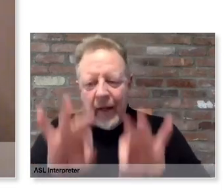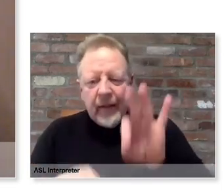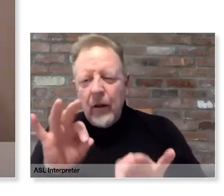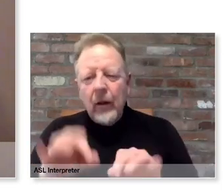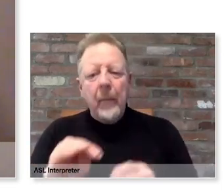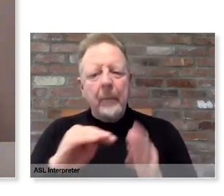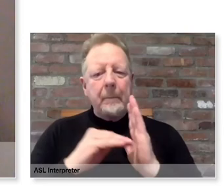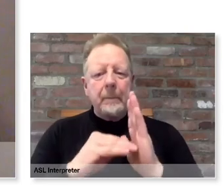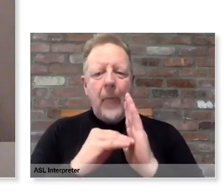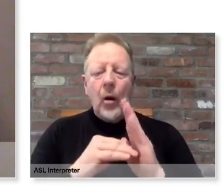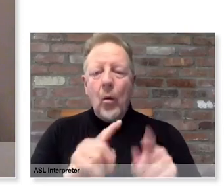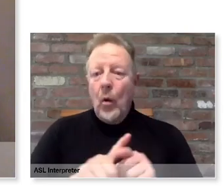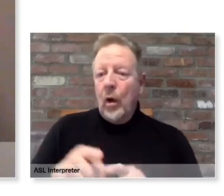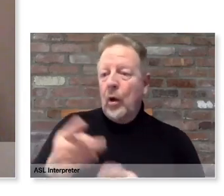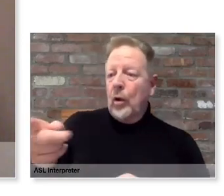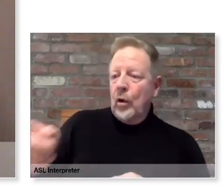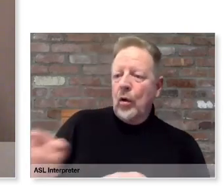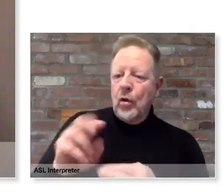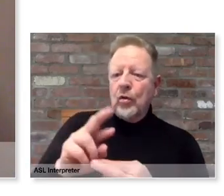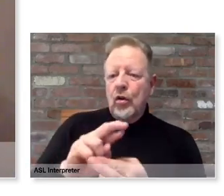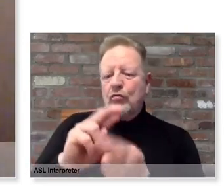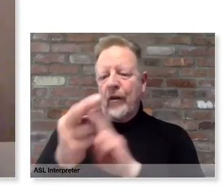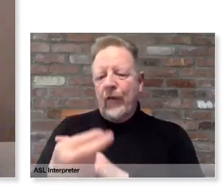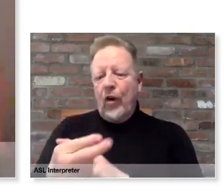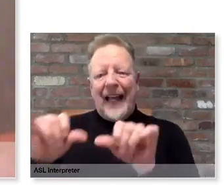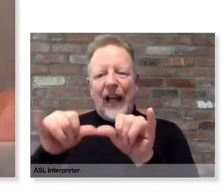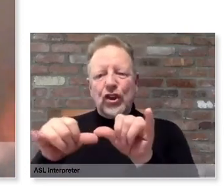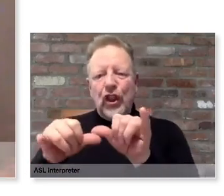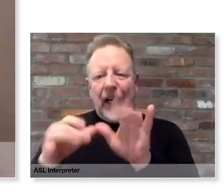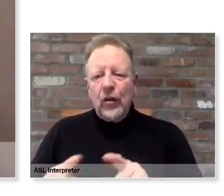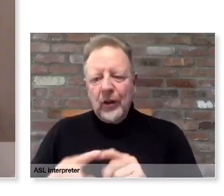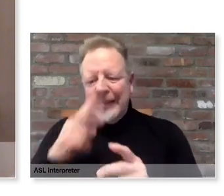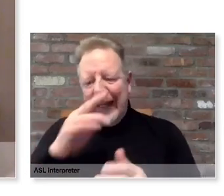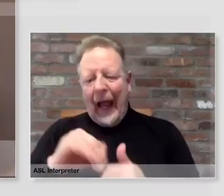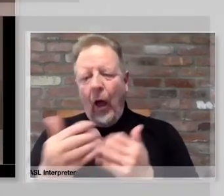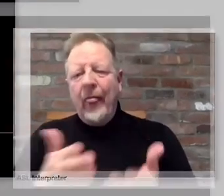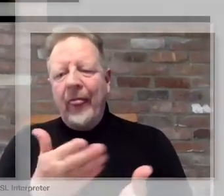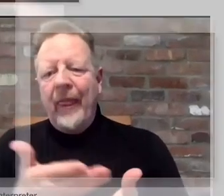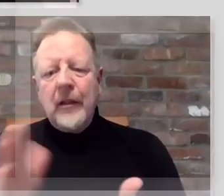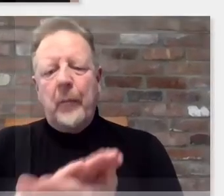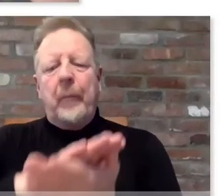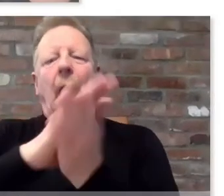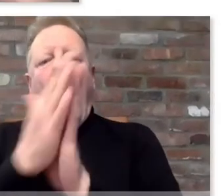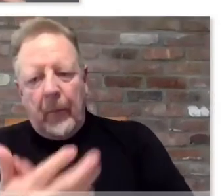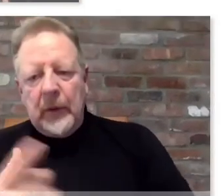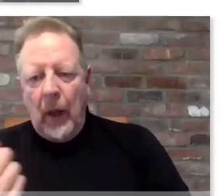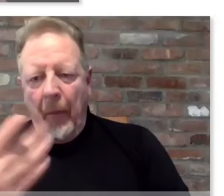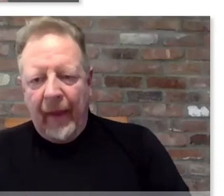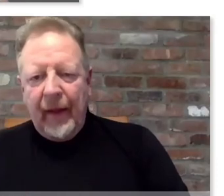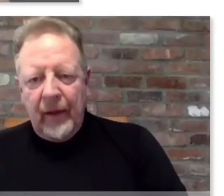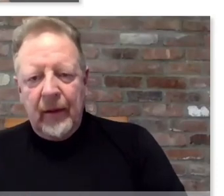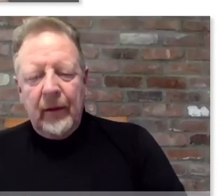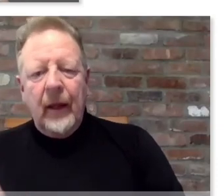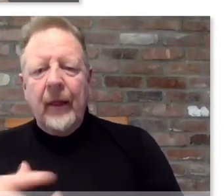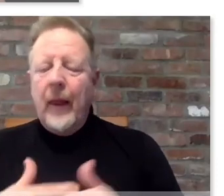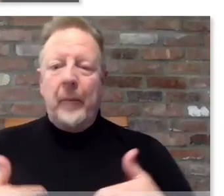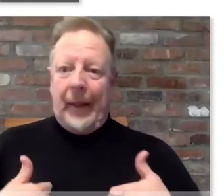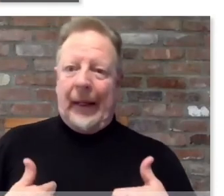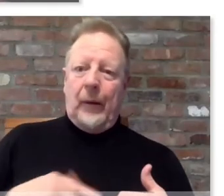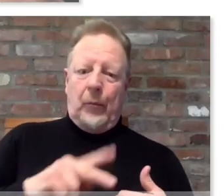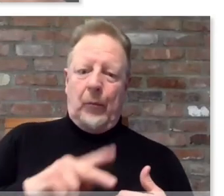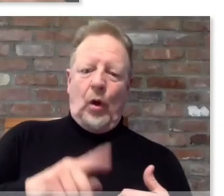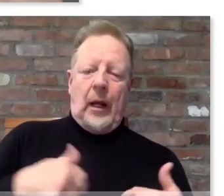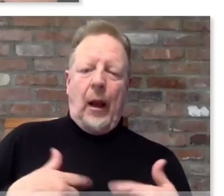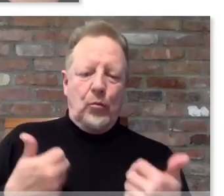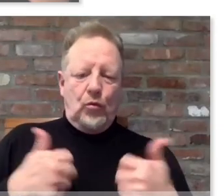models, whereas you're like reverse engineering also to see how things have become something, and then me personally, I'm trying